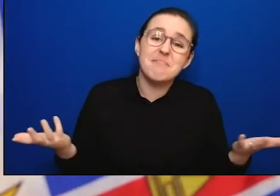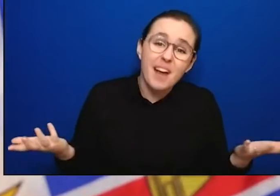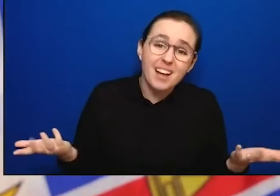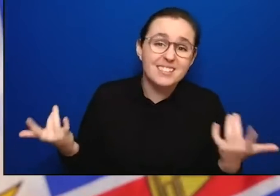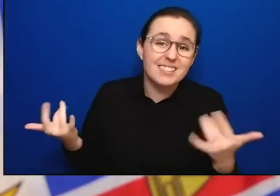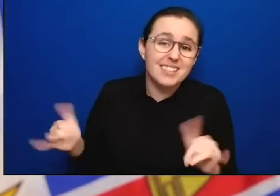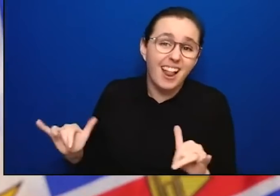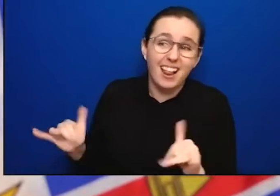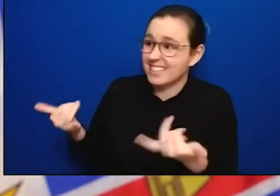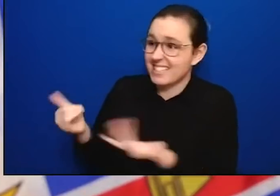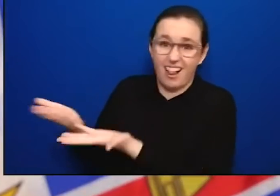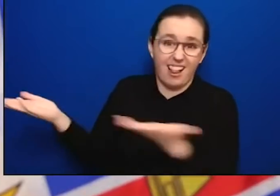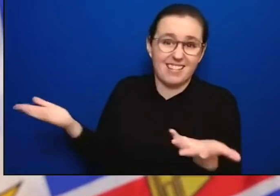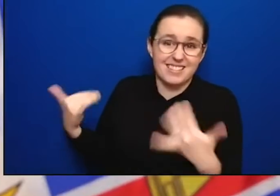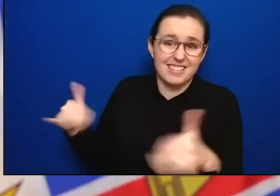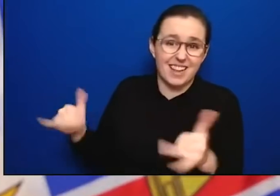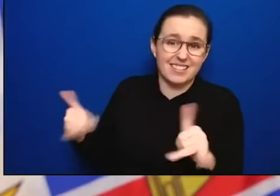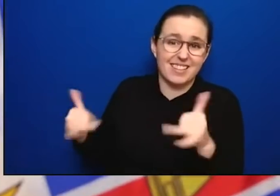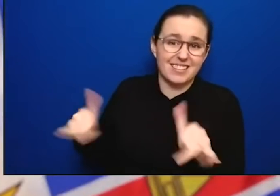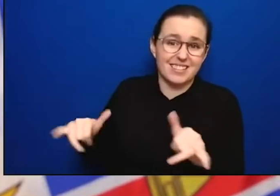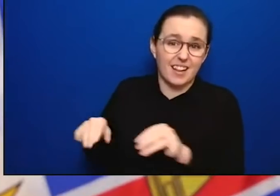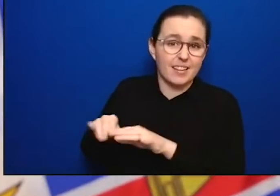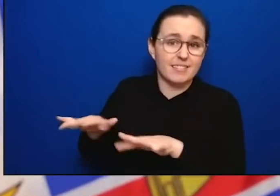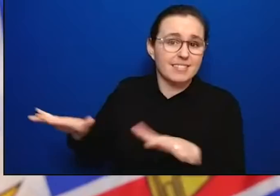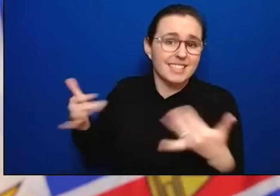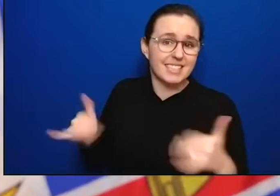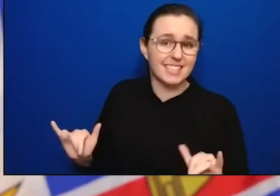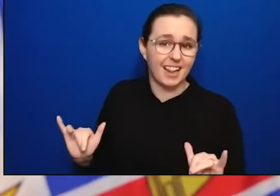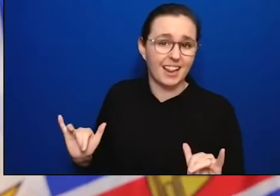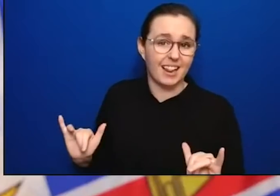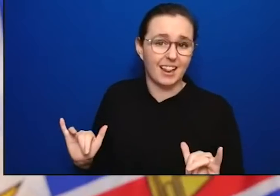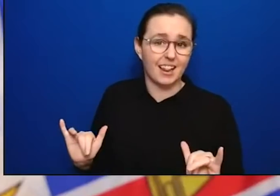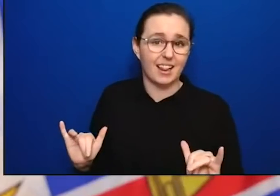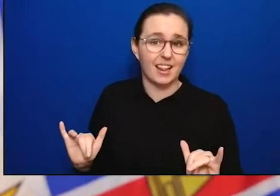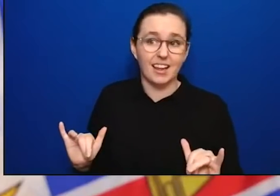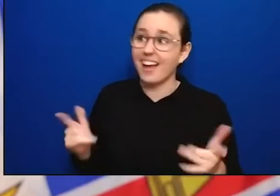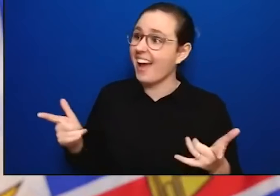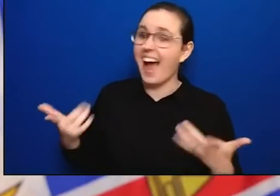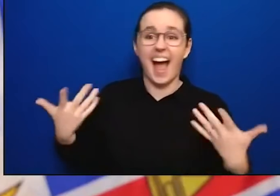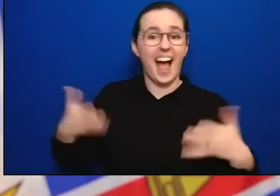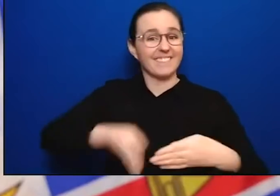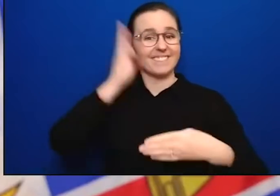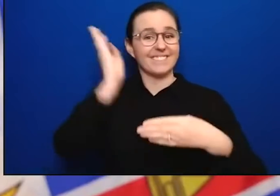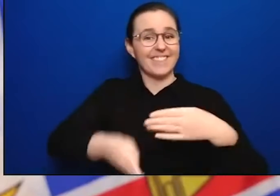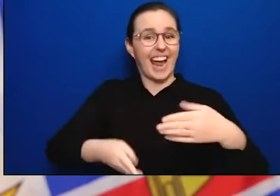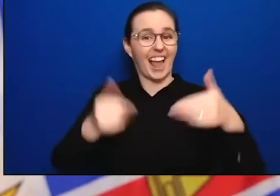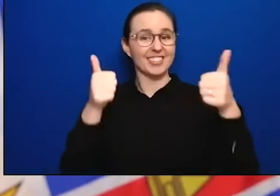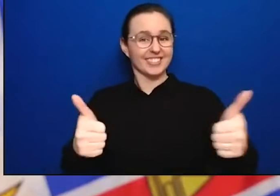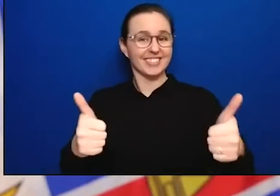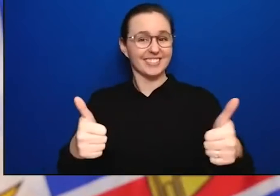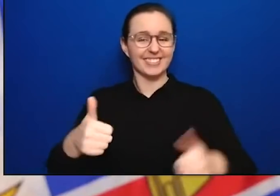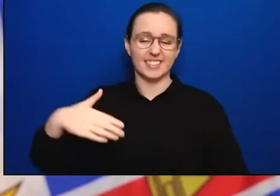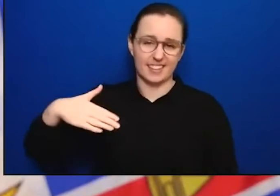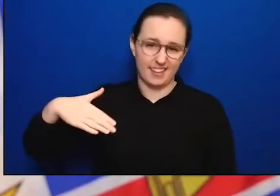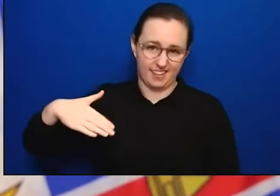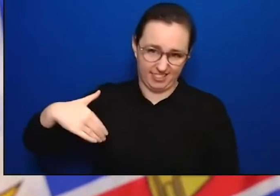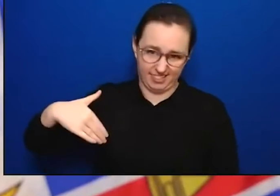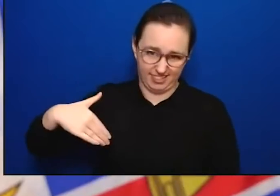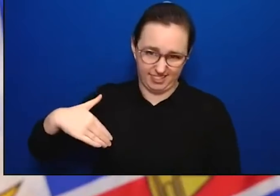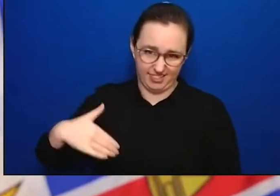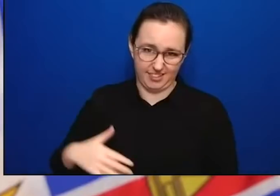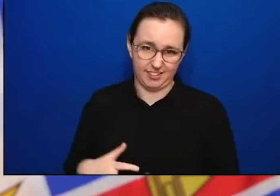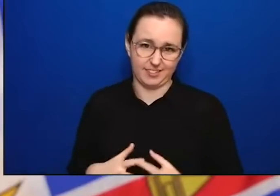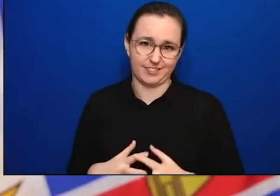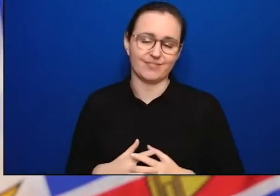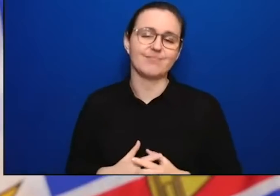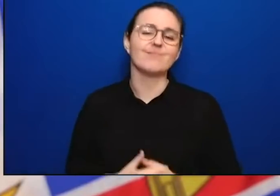would like that, our reality is that COVID is here with us right now, and we're not yet